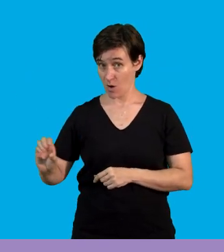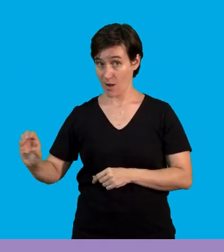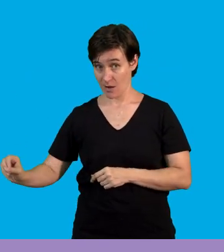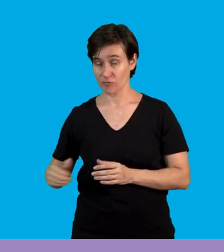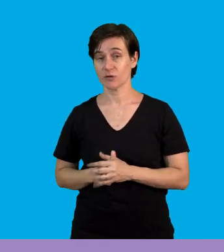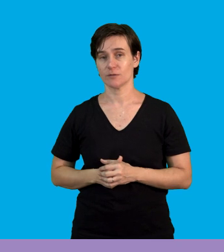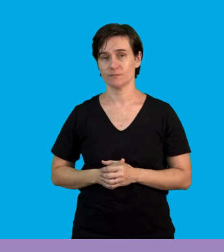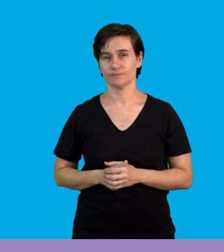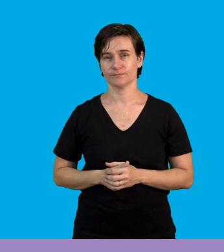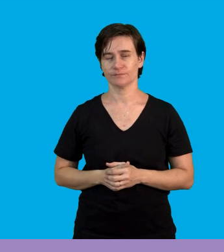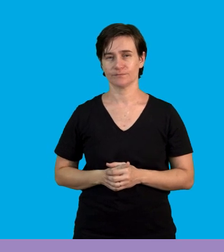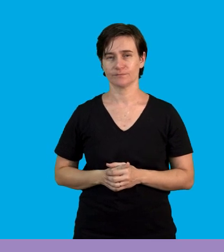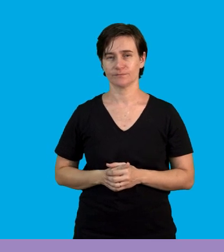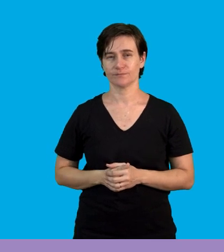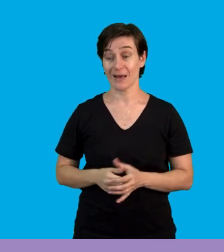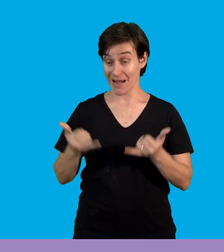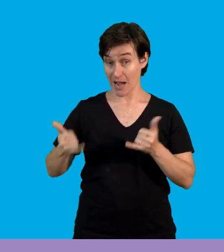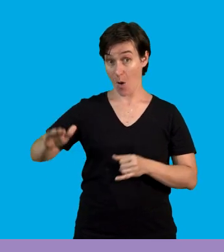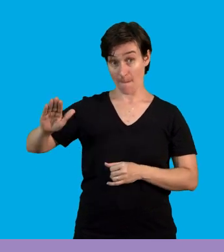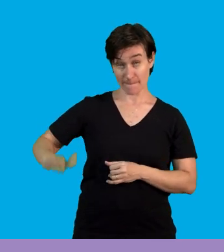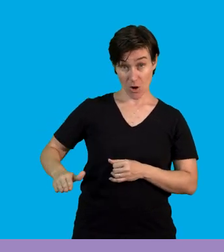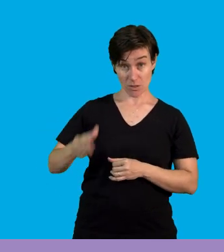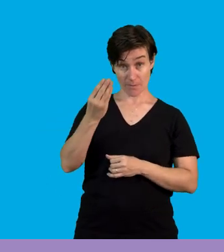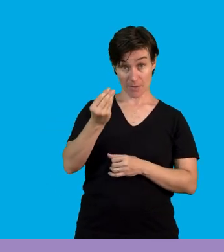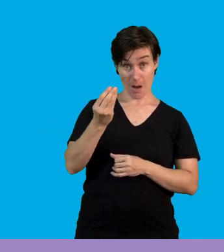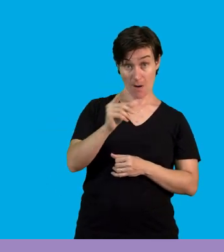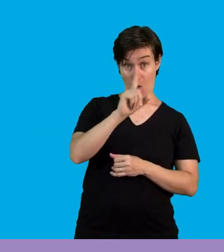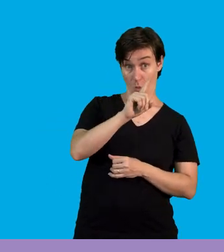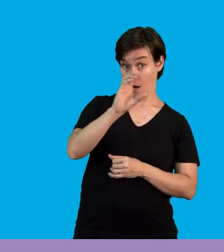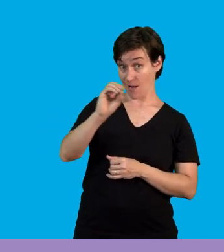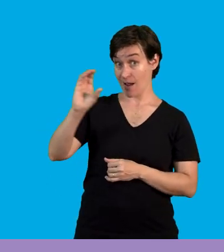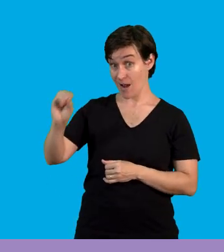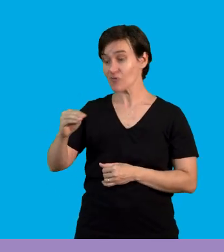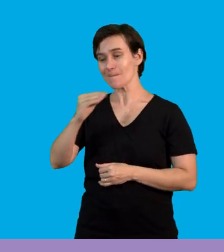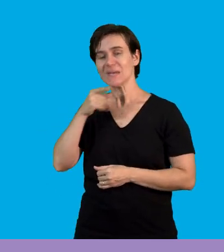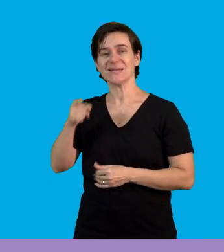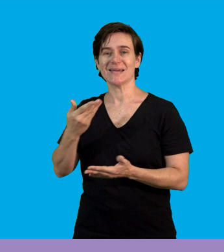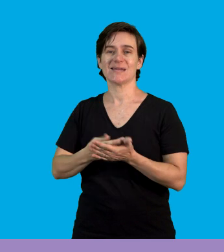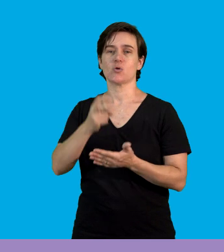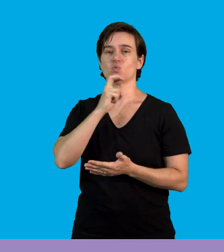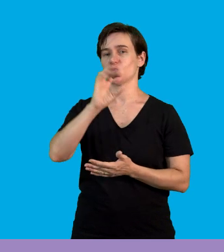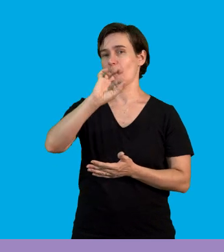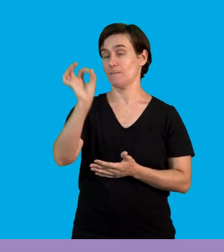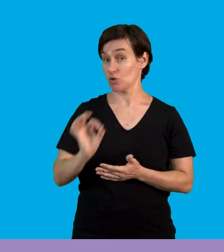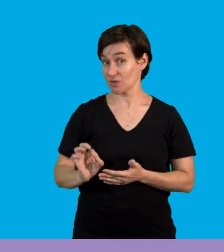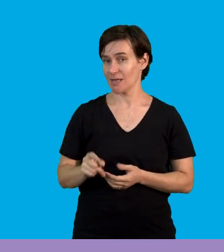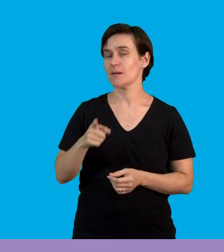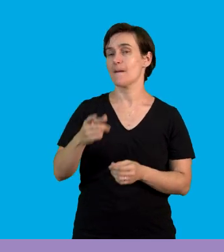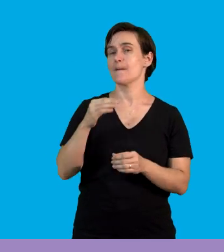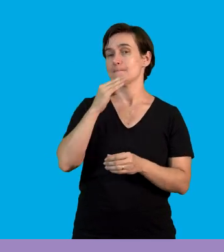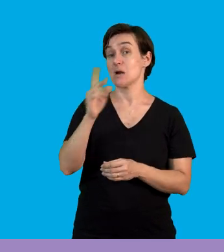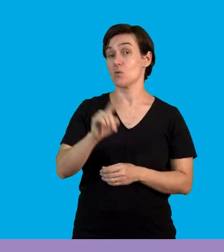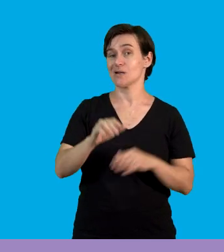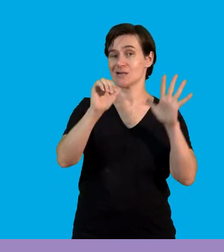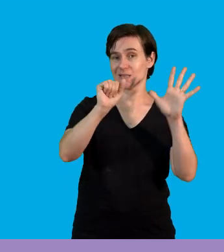62.5 divided by 100. Because it is now divided by a denominator of 100, then it